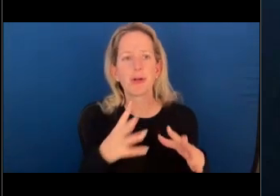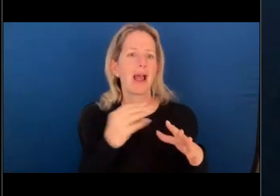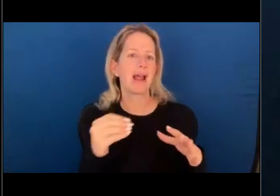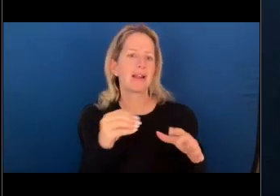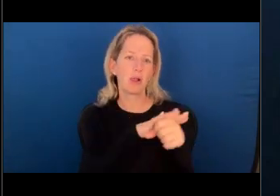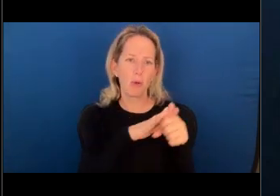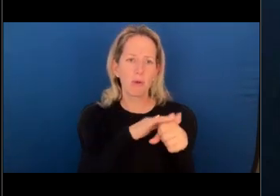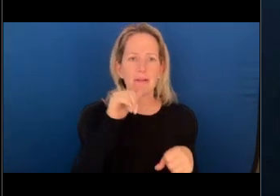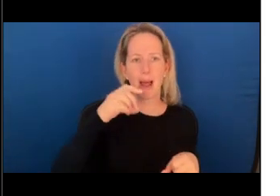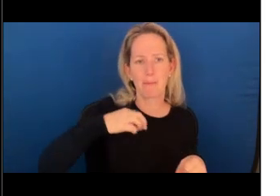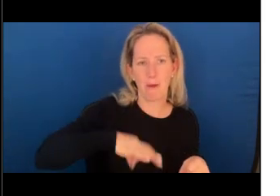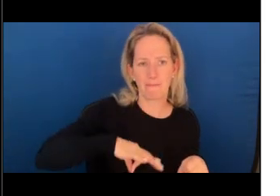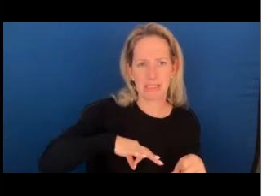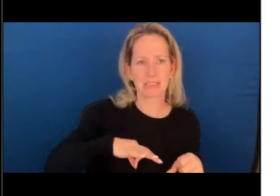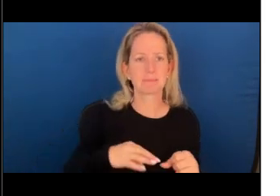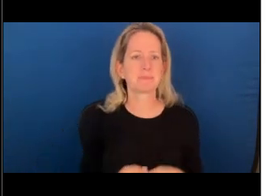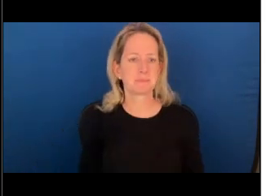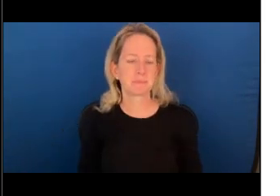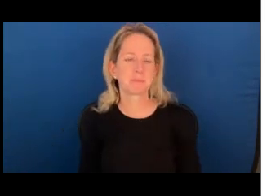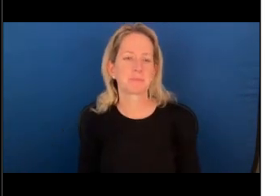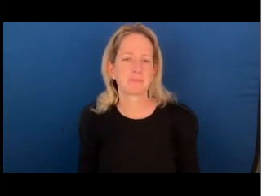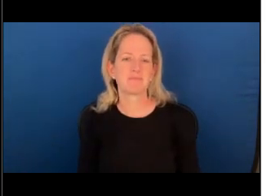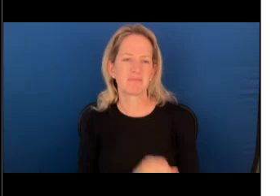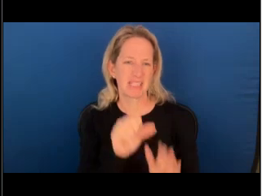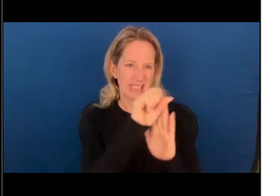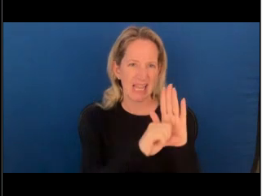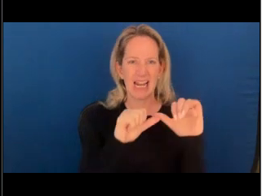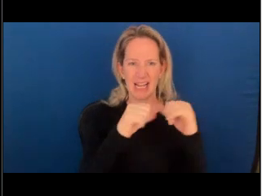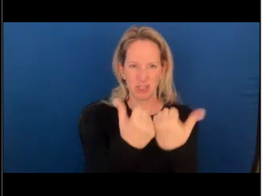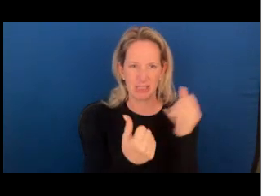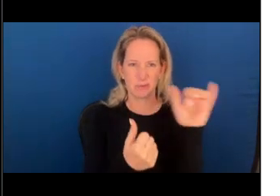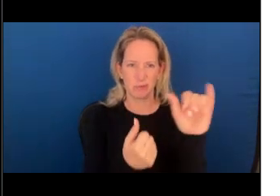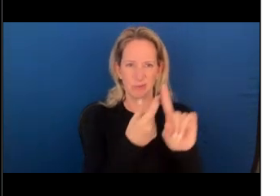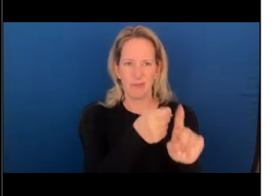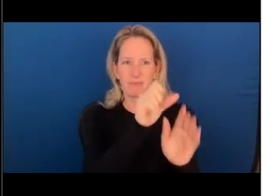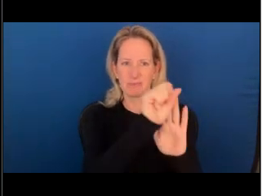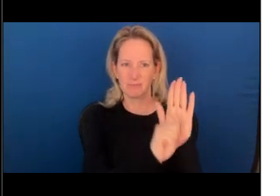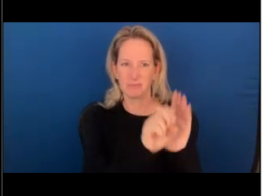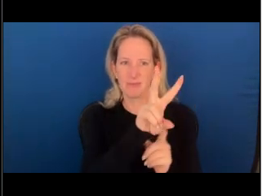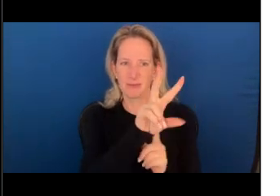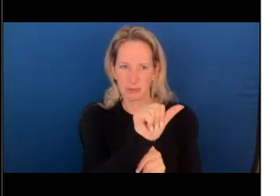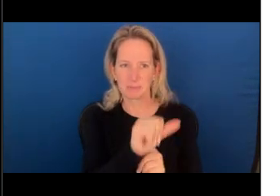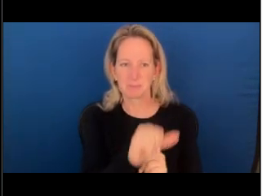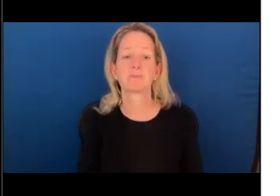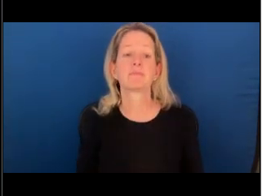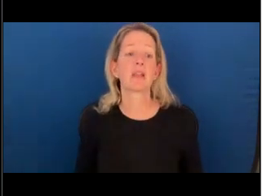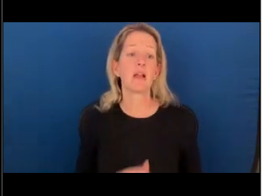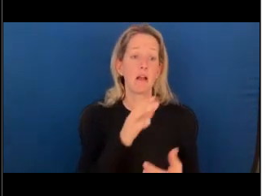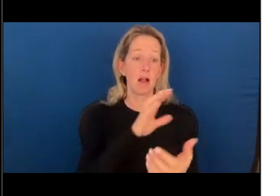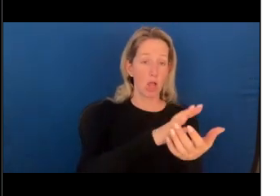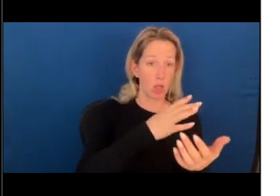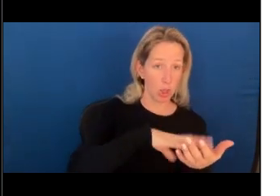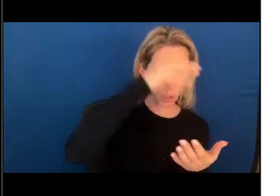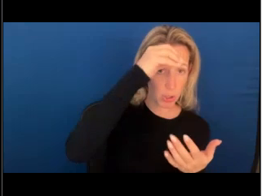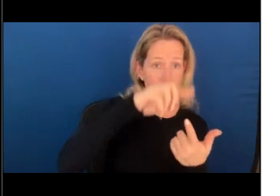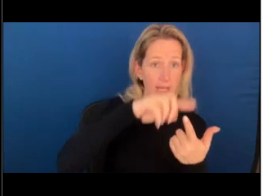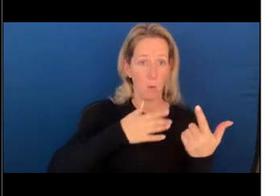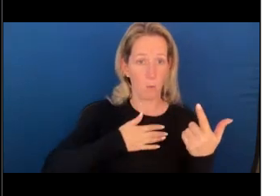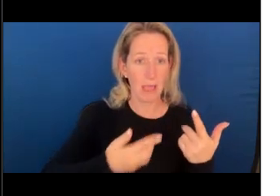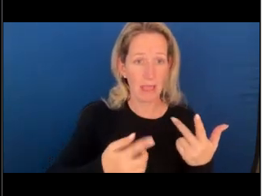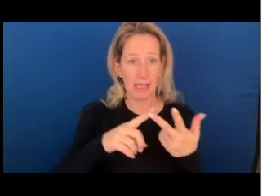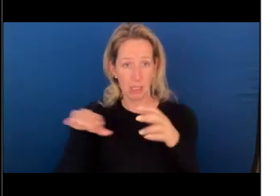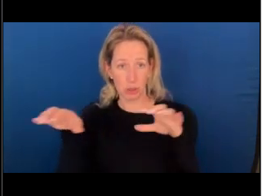Next slide, please. So the title of the project, From Learning to Willing to Doing, refers to the process of